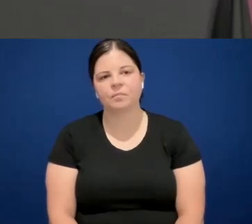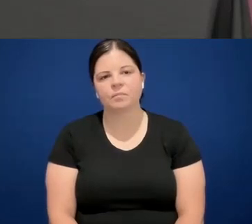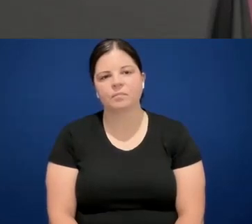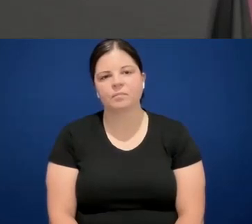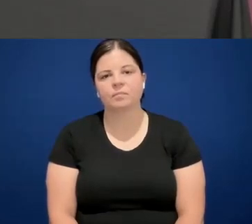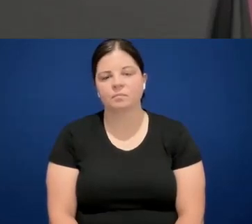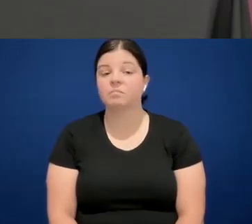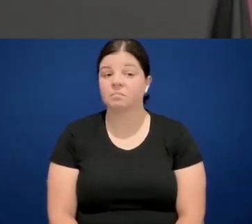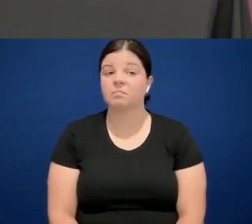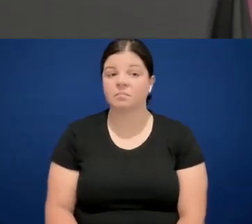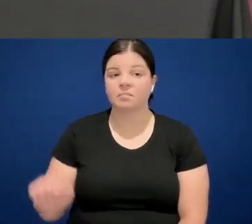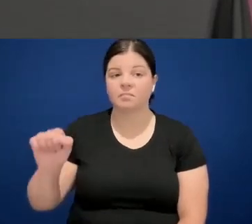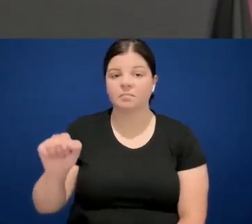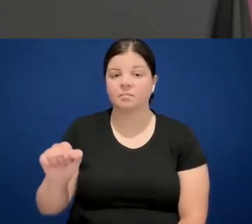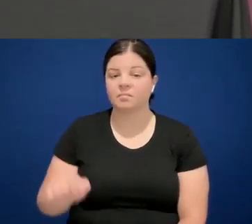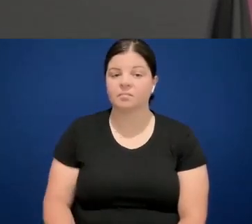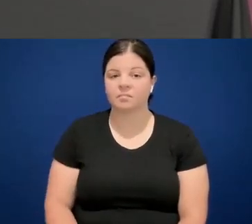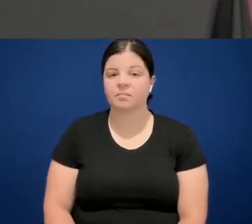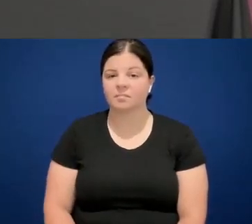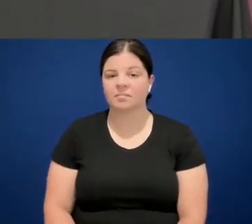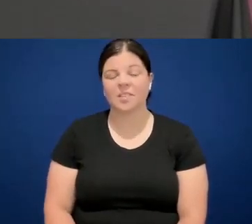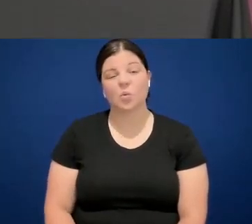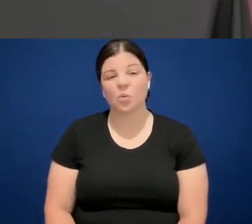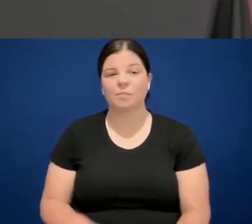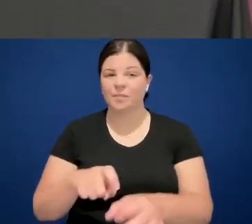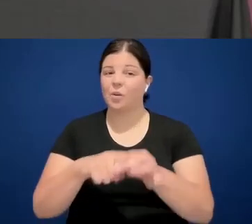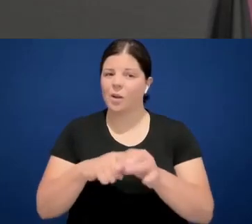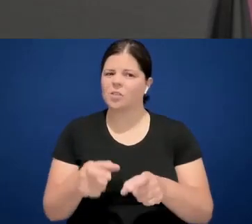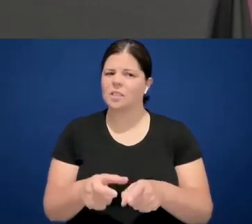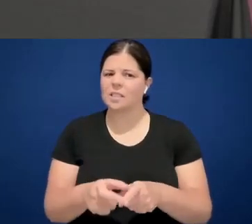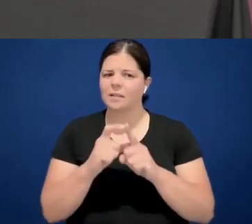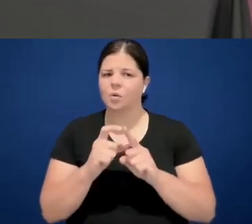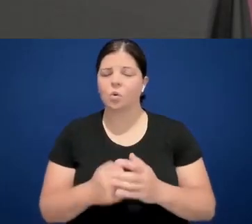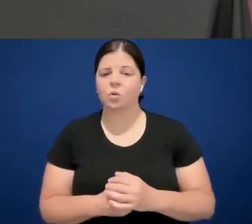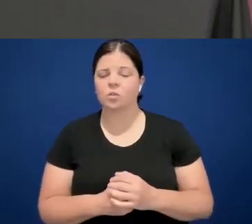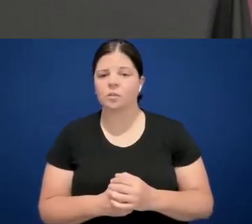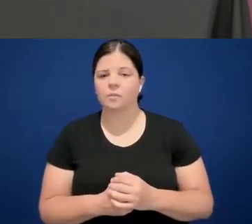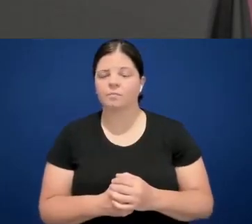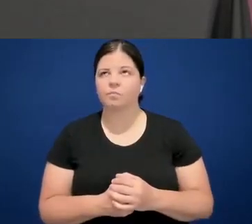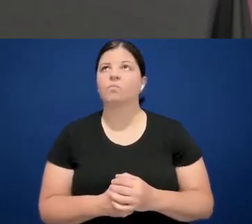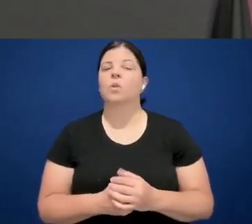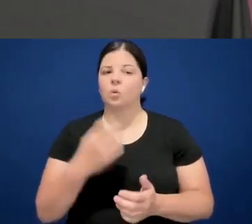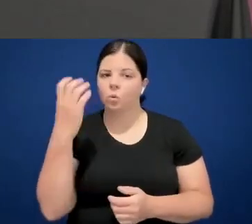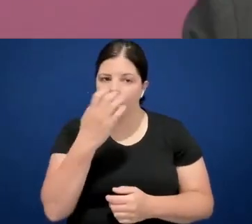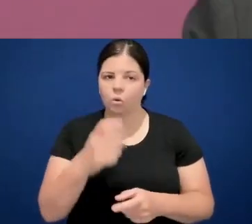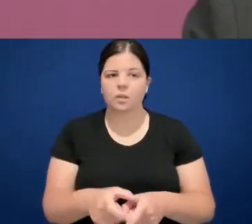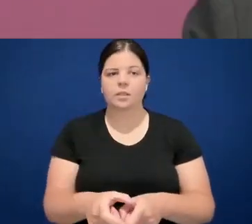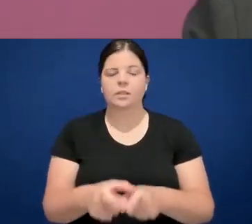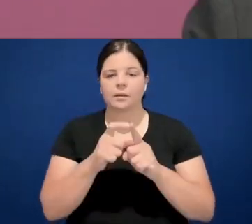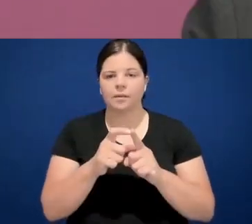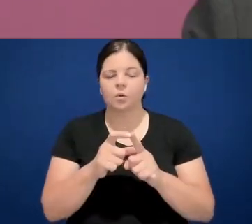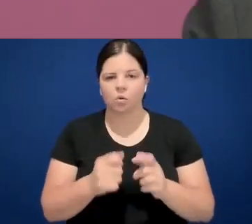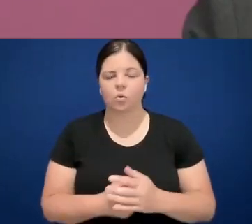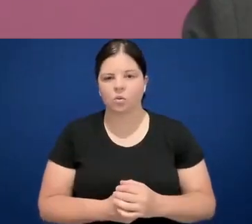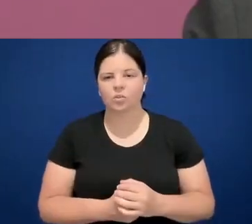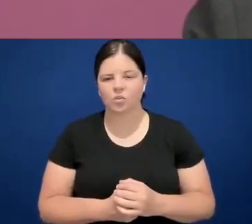Yeah. I mean, that's a really difficult question. It's incredibly difficult. Impact measures are incredibly difficult. It's something